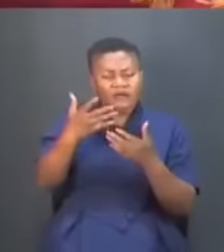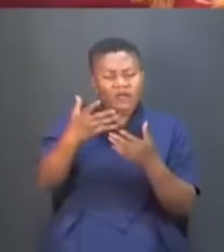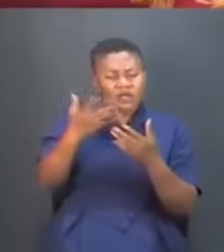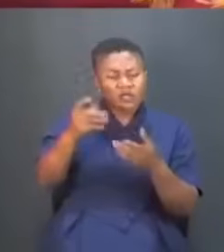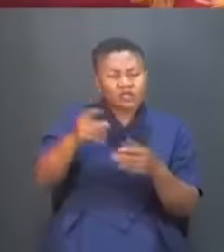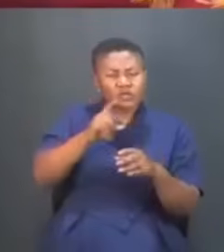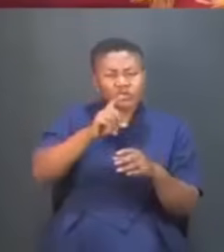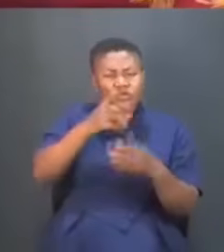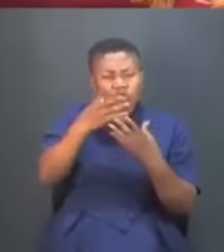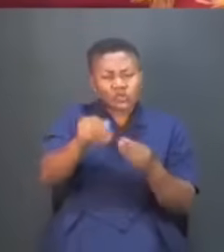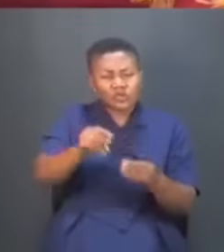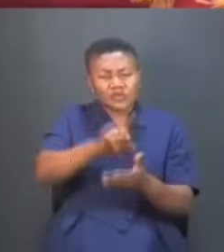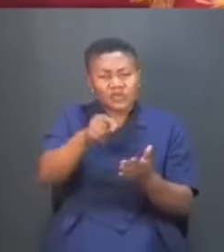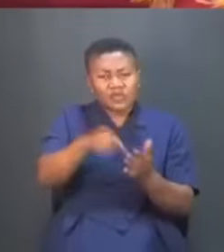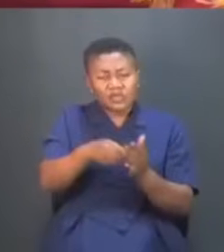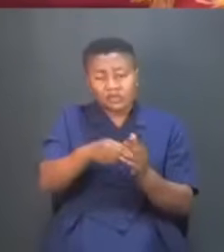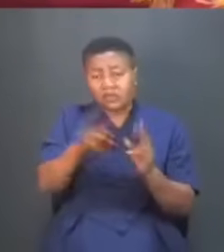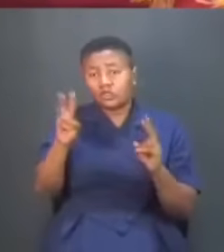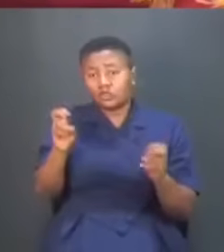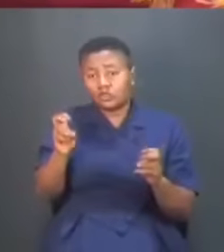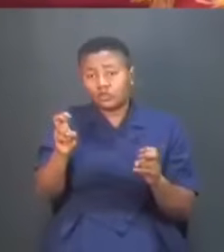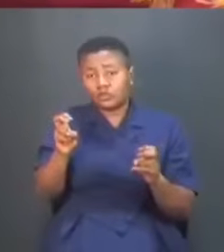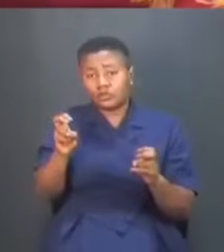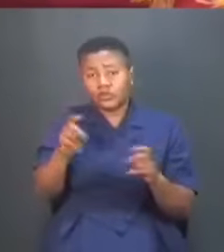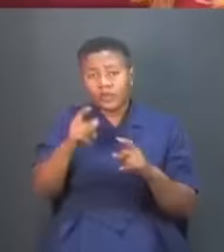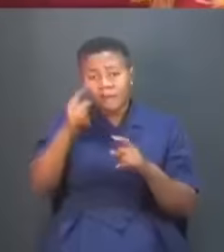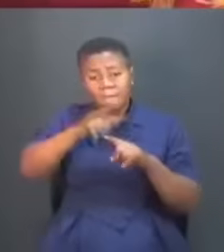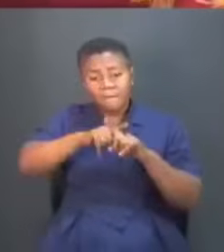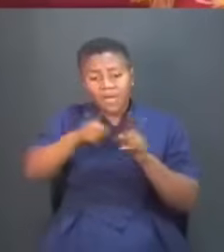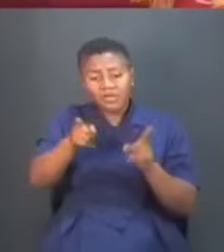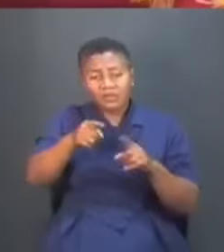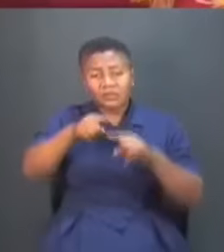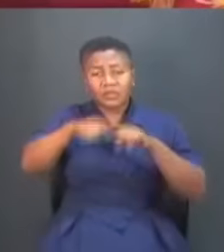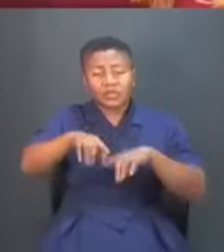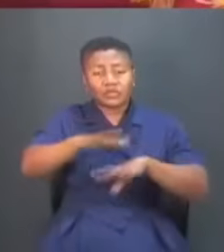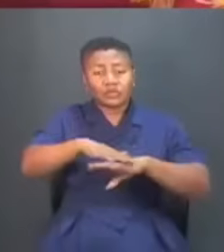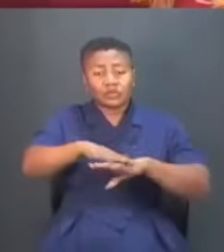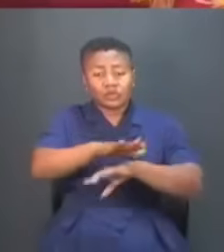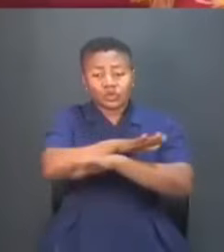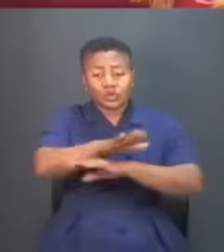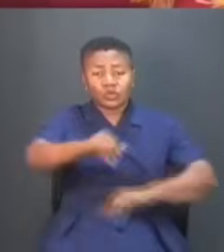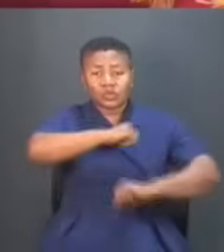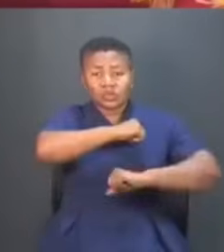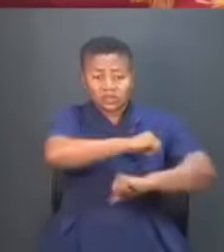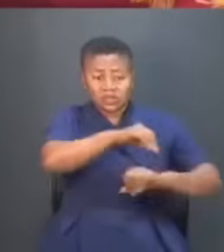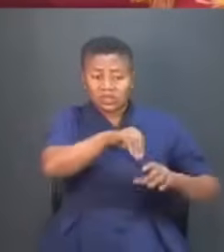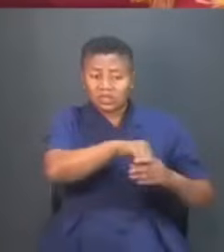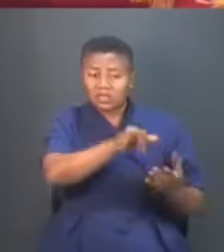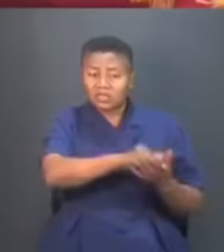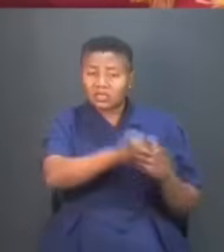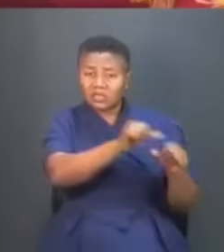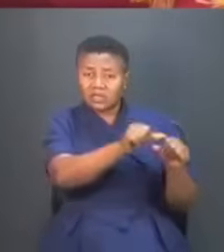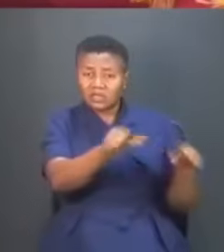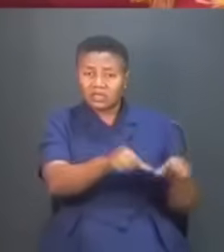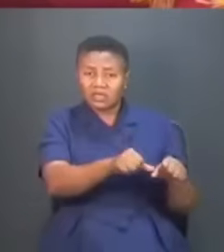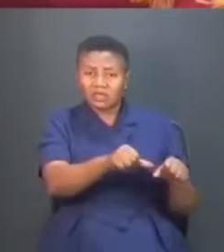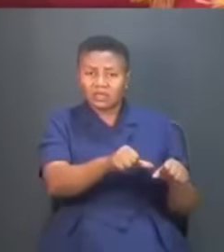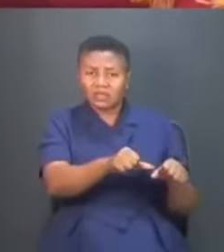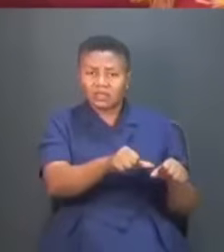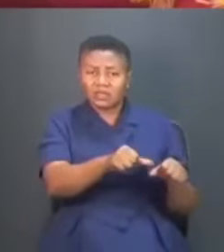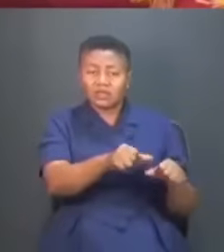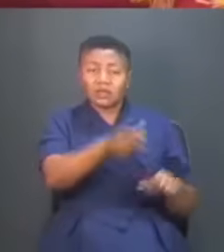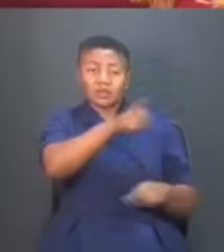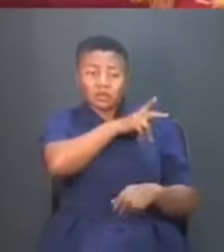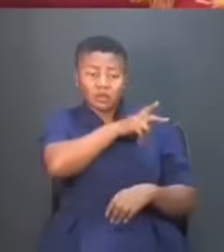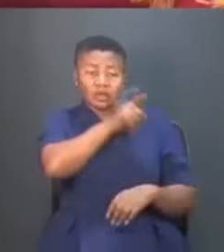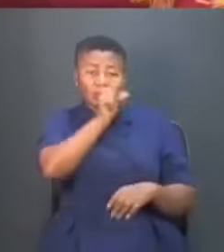the insecurity in the area. And we are also working with the security agencies, especially the police. As soon as they give